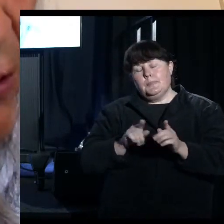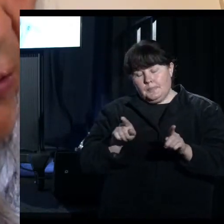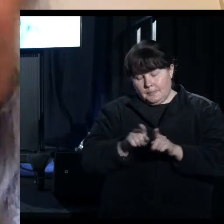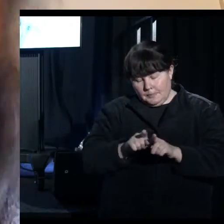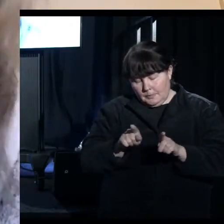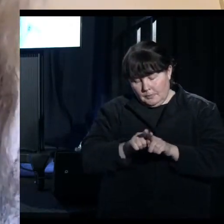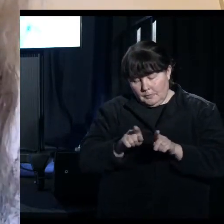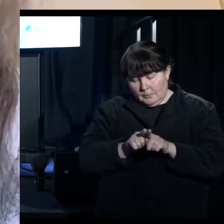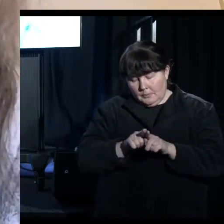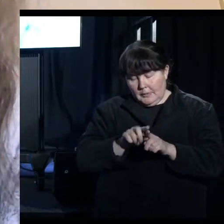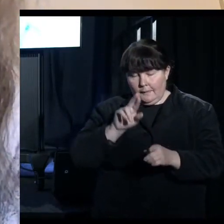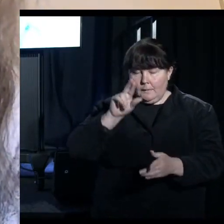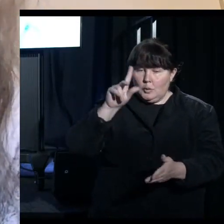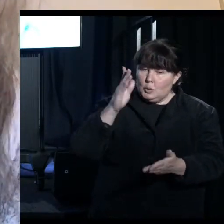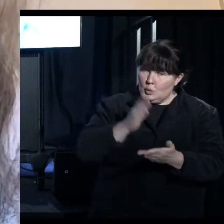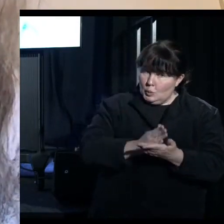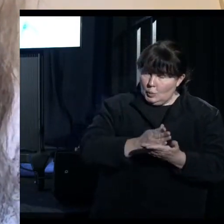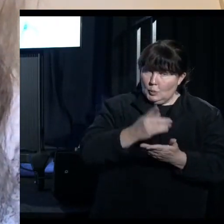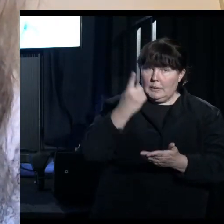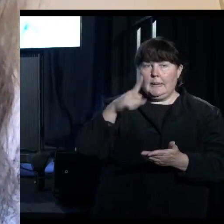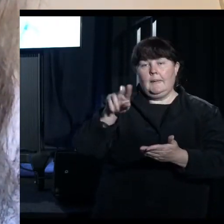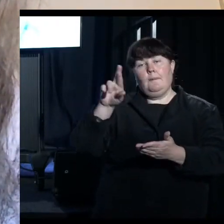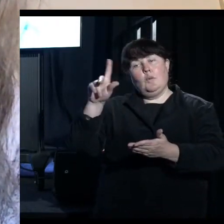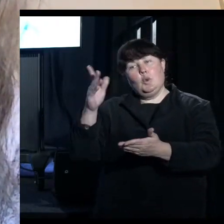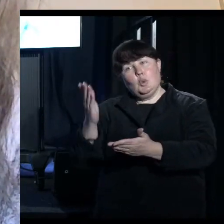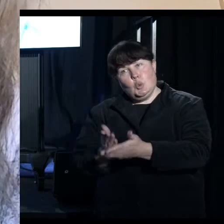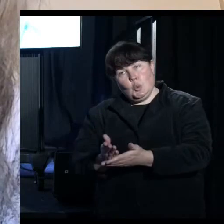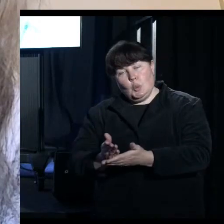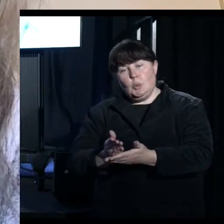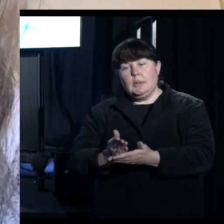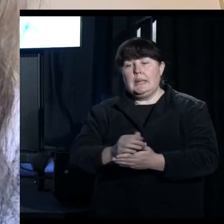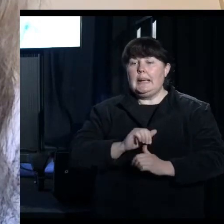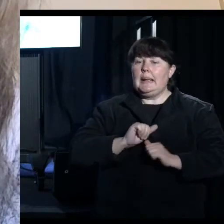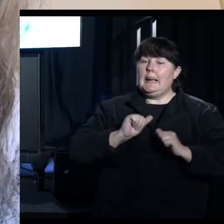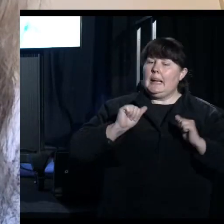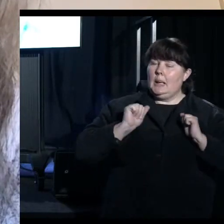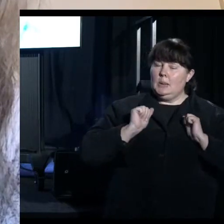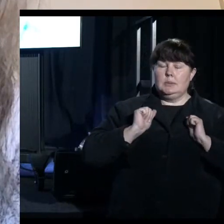for sure and for sure.